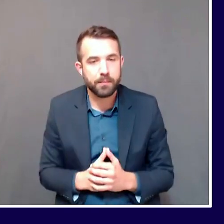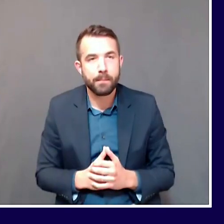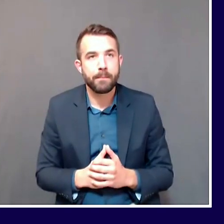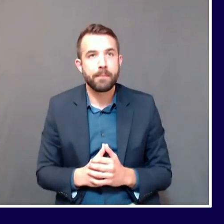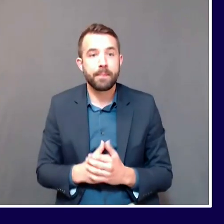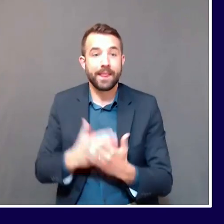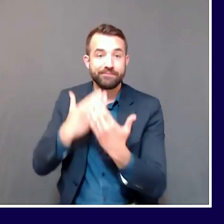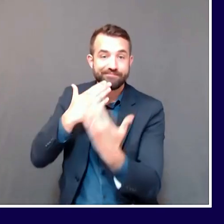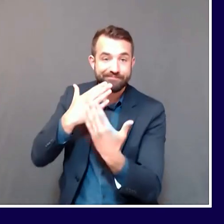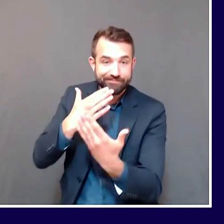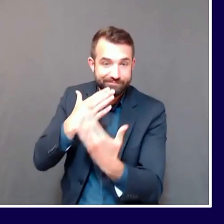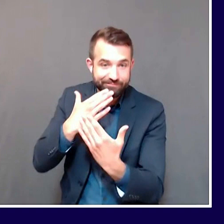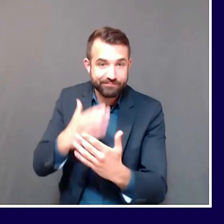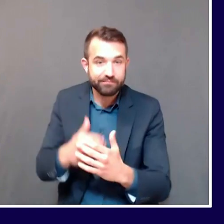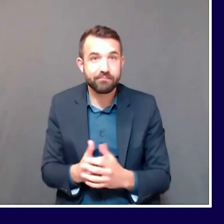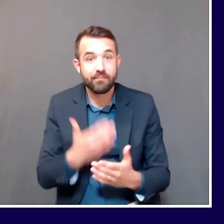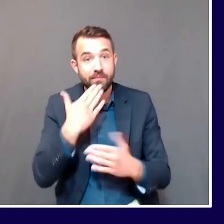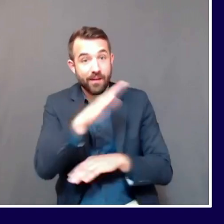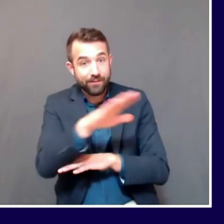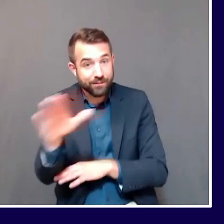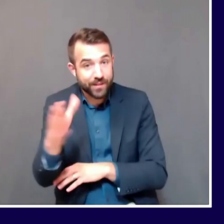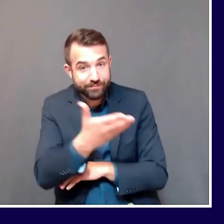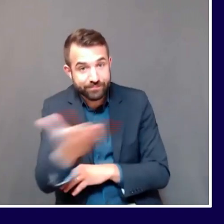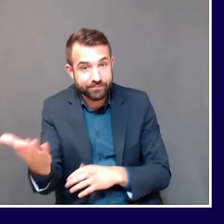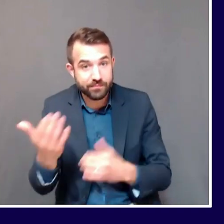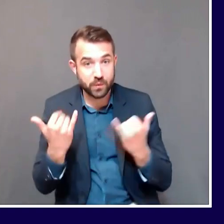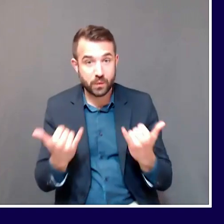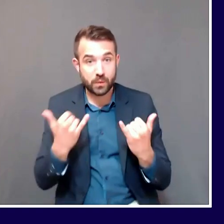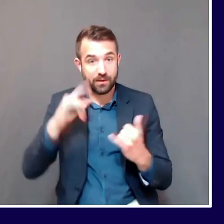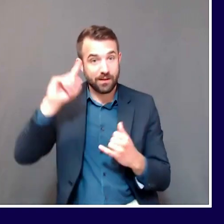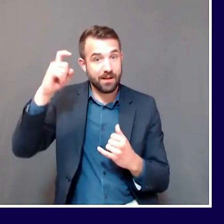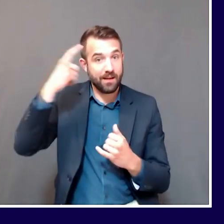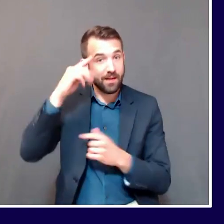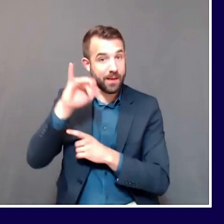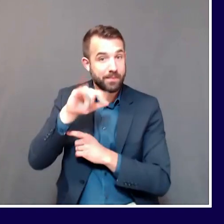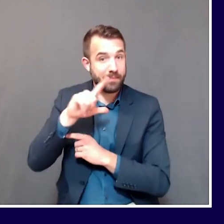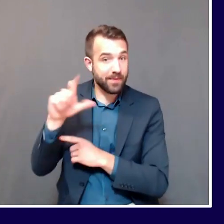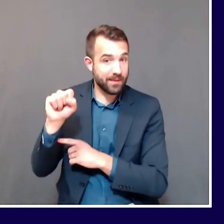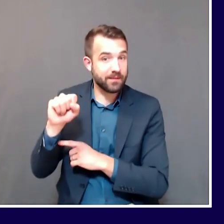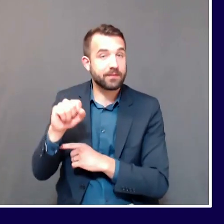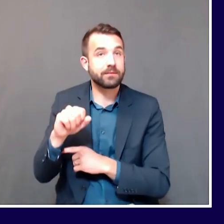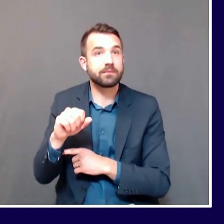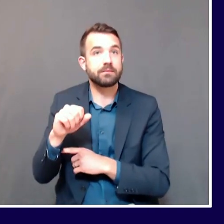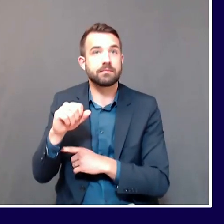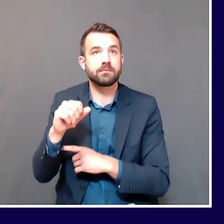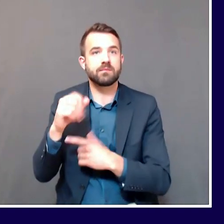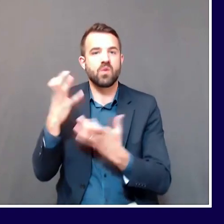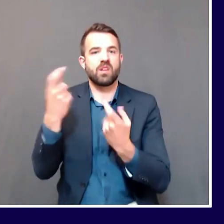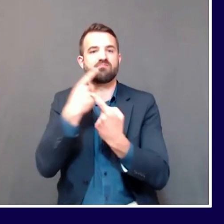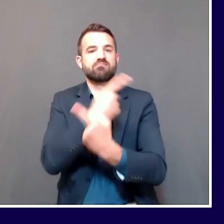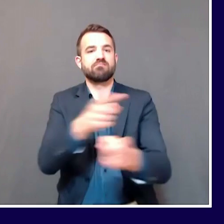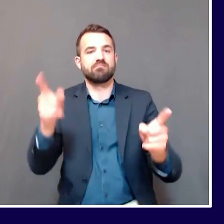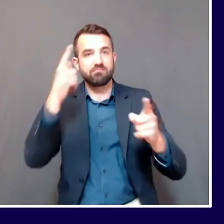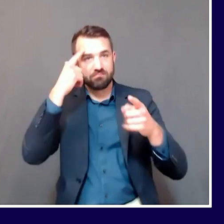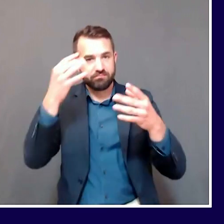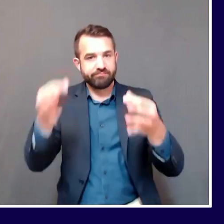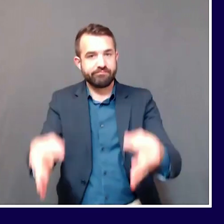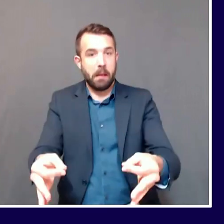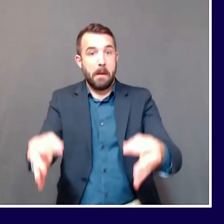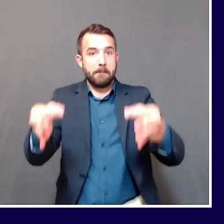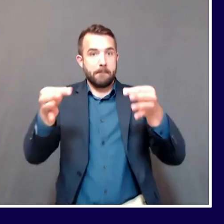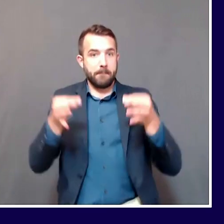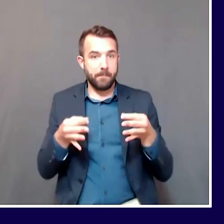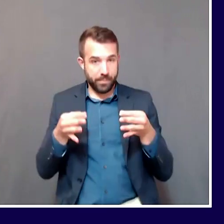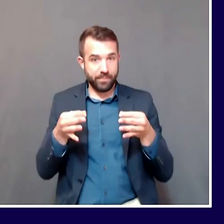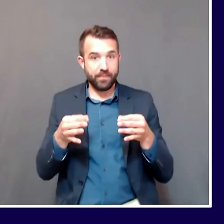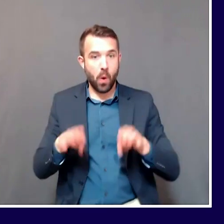afternoon, everyone. Today, the Mills administration is announcing the acceleration of business openings in rural counties. These